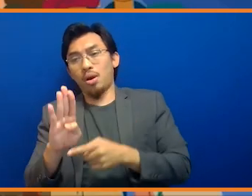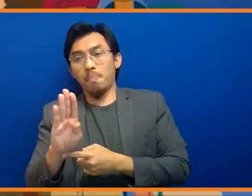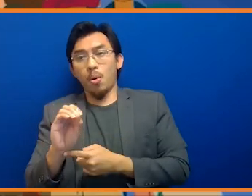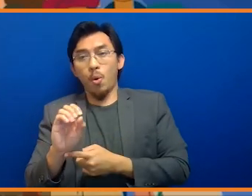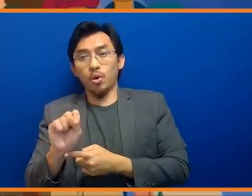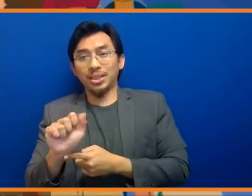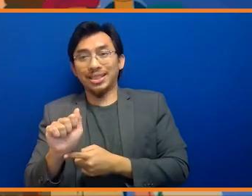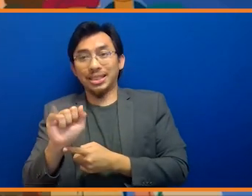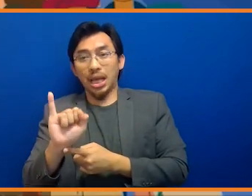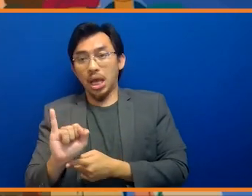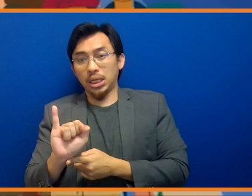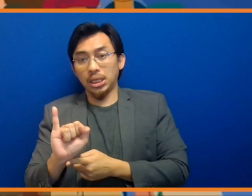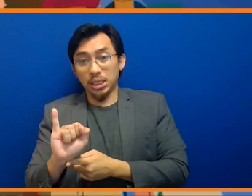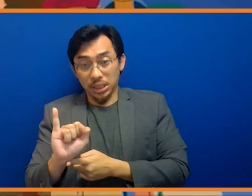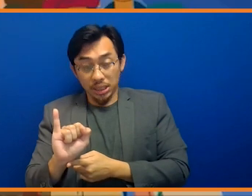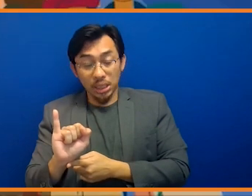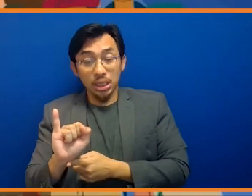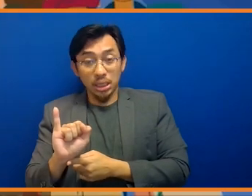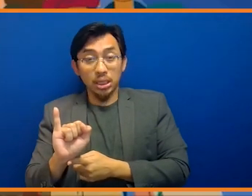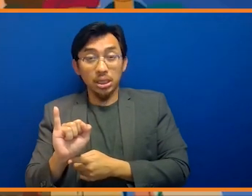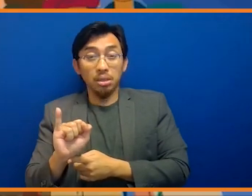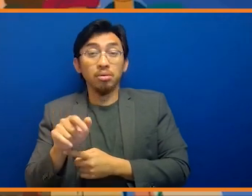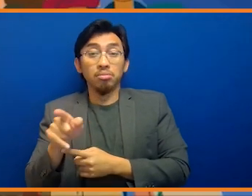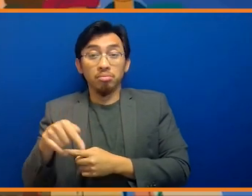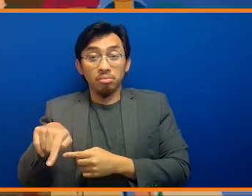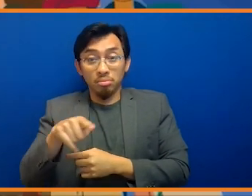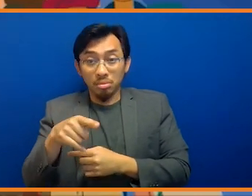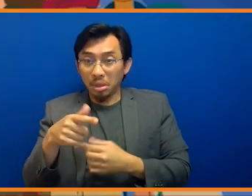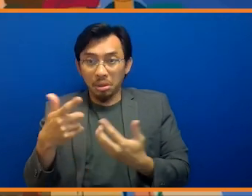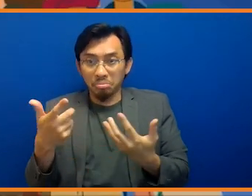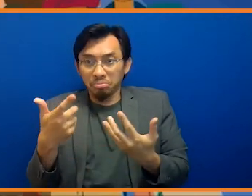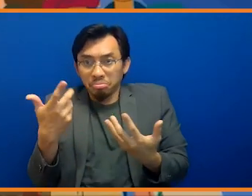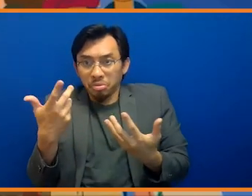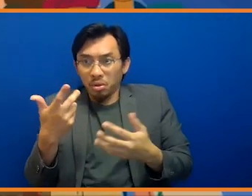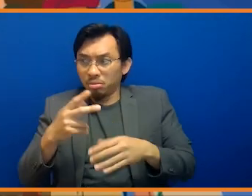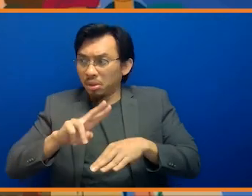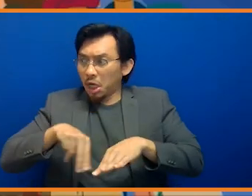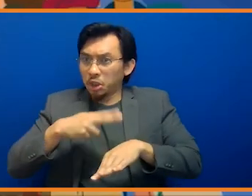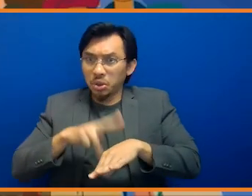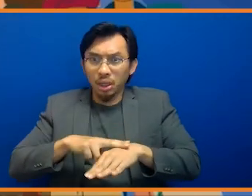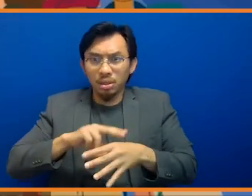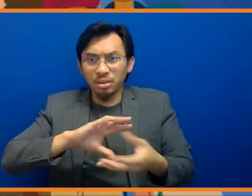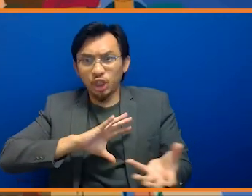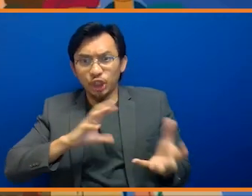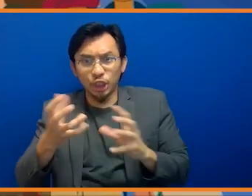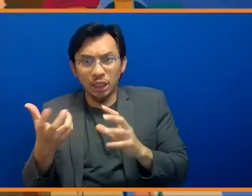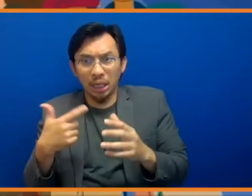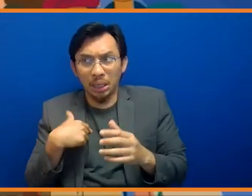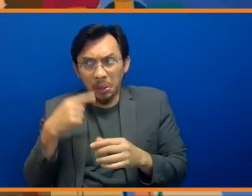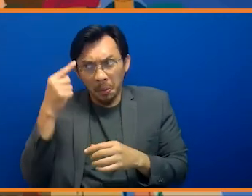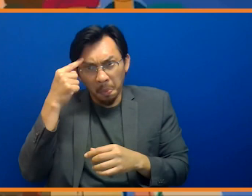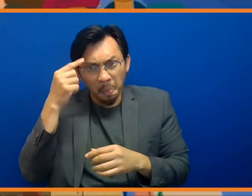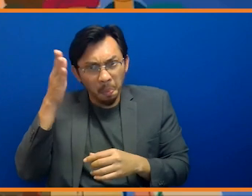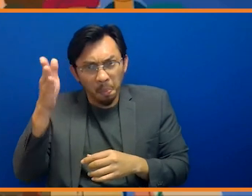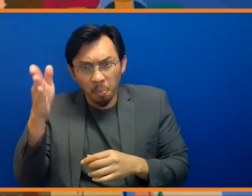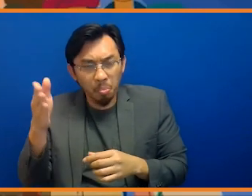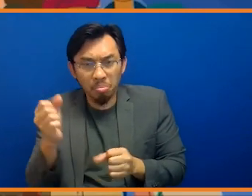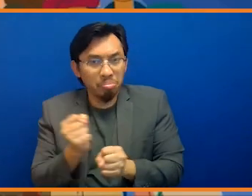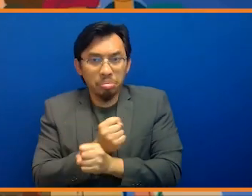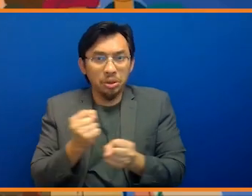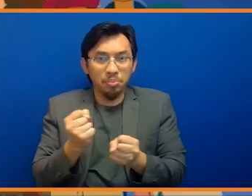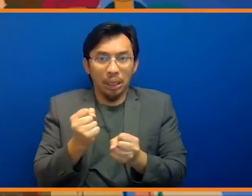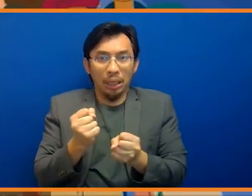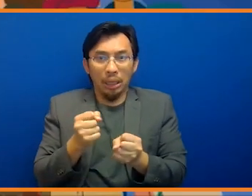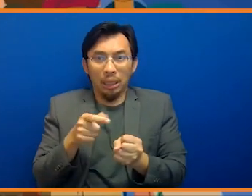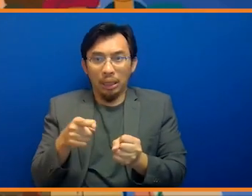that Bosai." But as I told you, we cannot predict natural disaster.